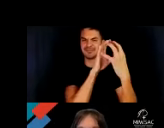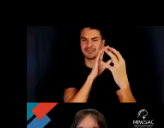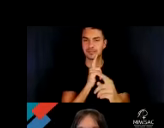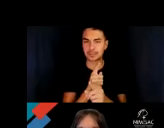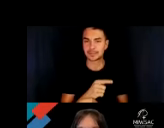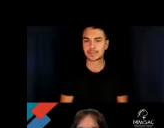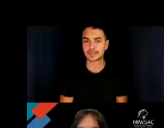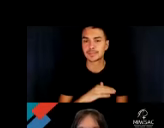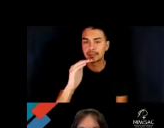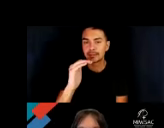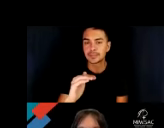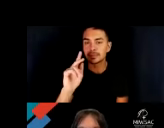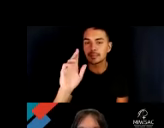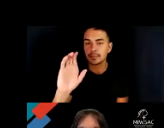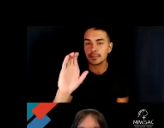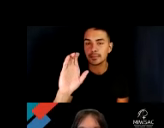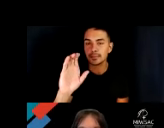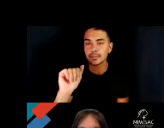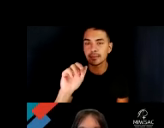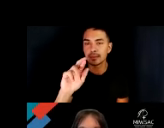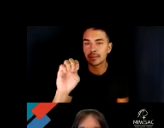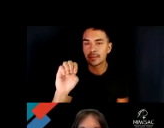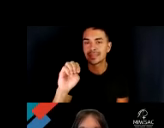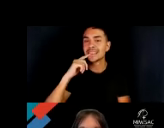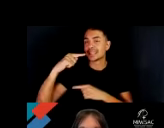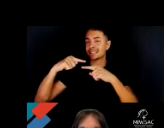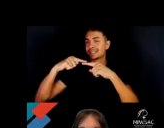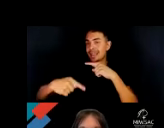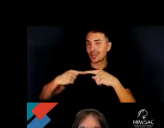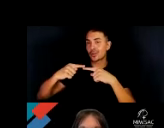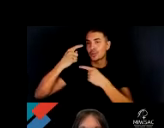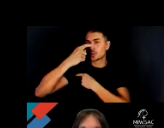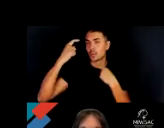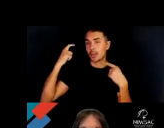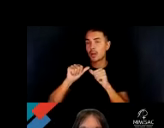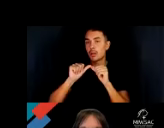Thank you, Carrie. Generational trauma, cycles of trauma.